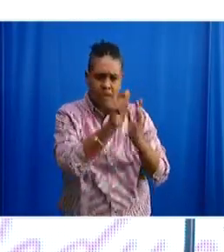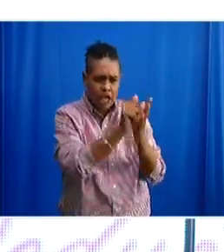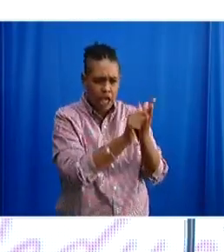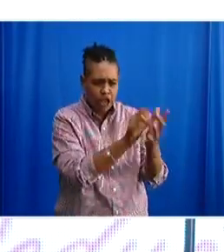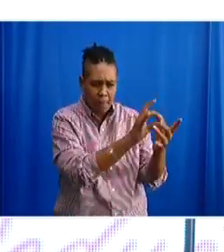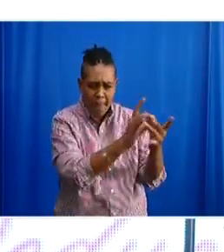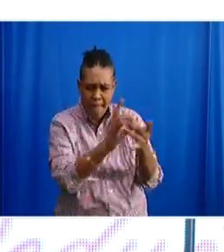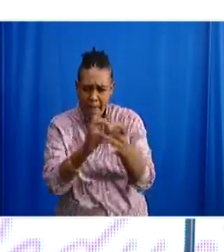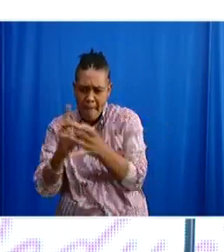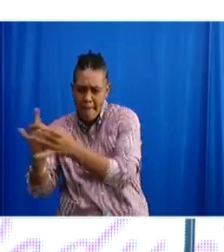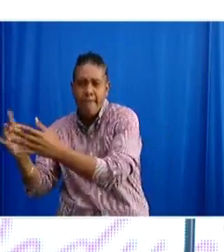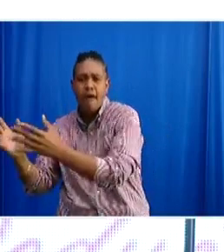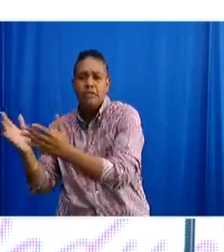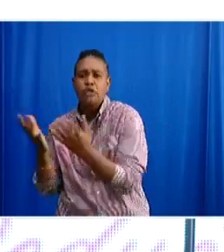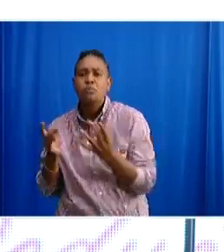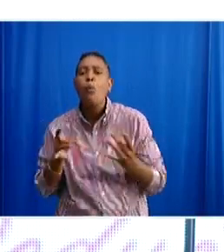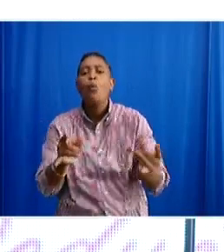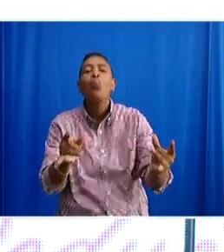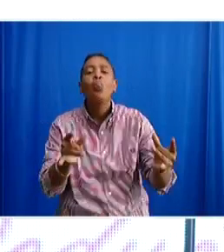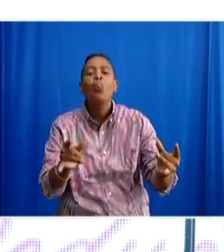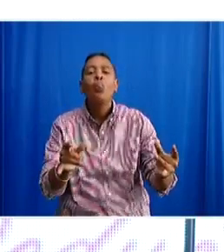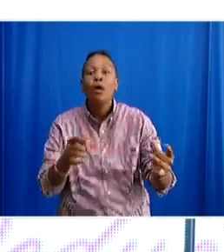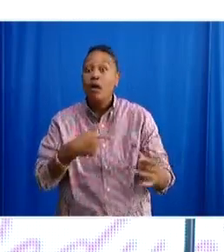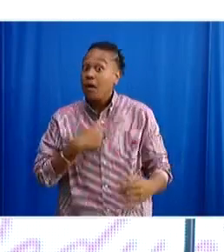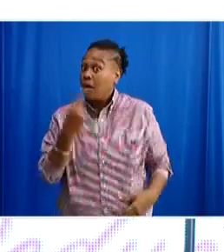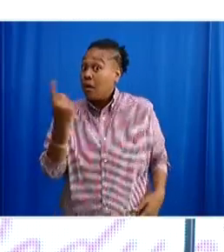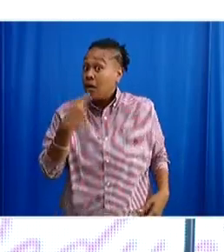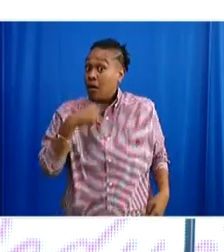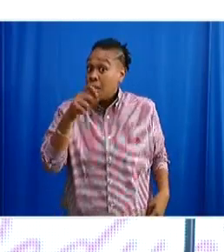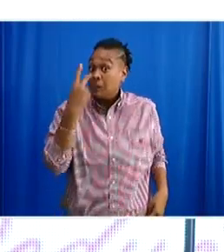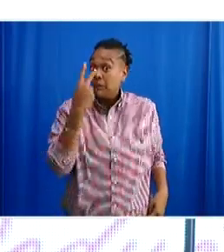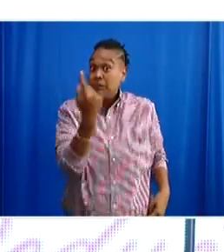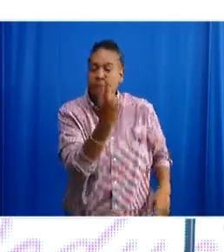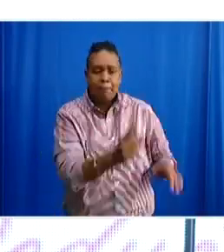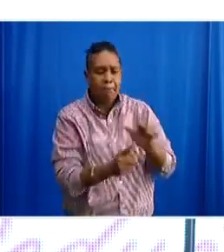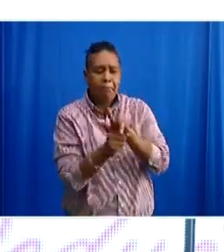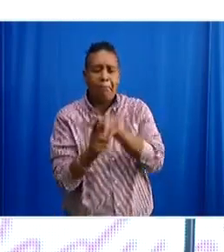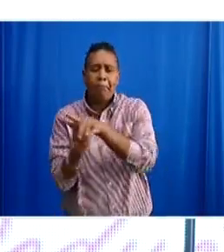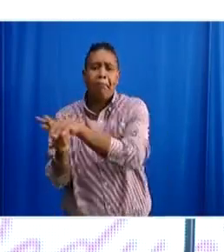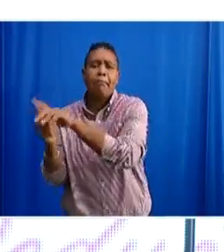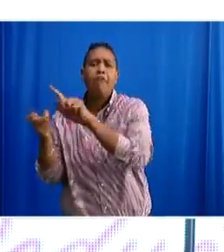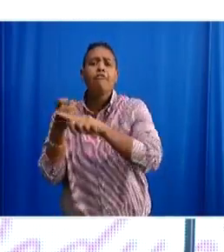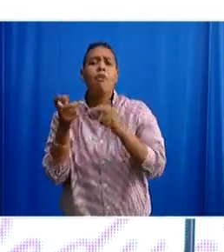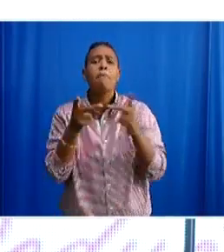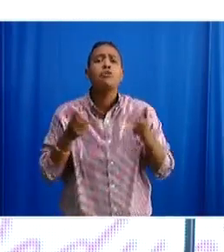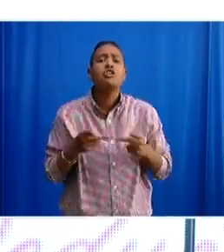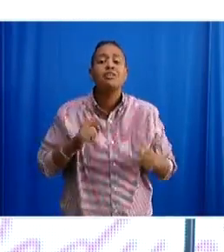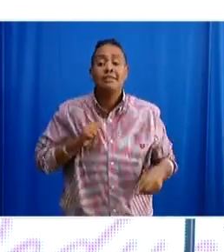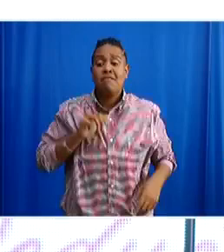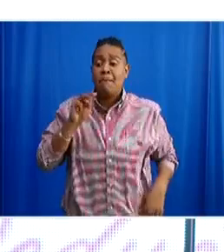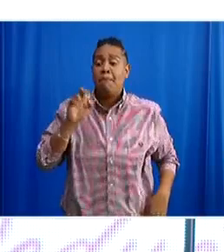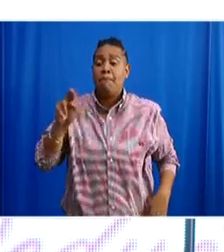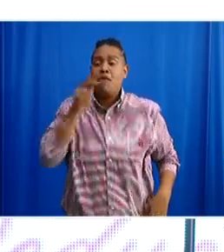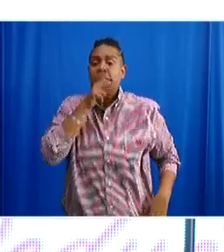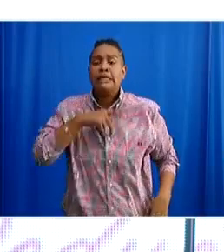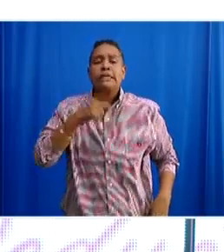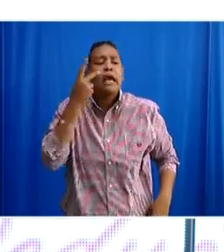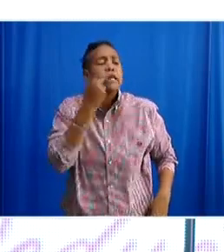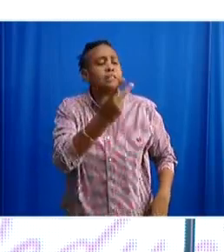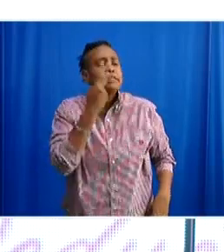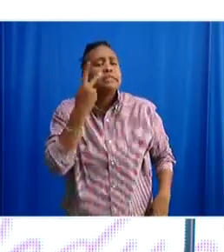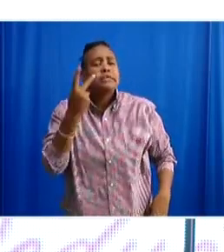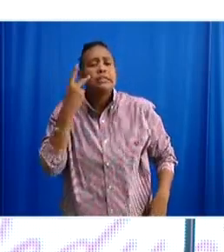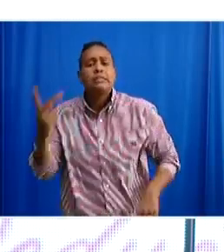it's something that I must say that I see emerging from the position of Mayor of Kingston. I see